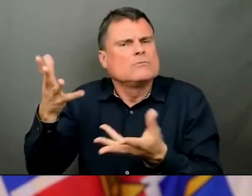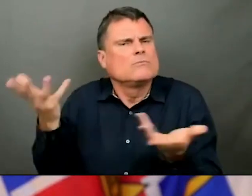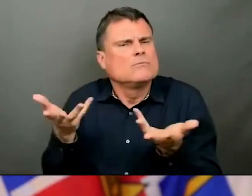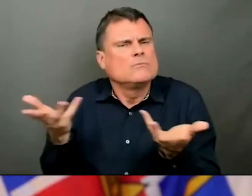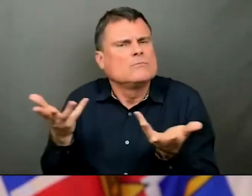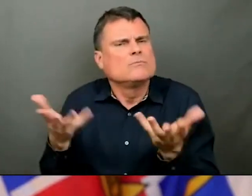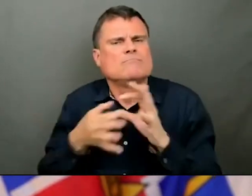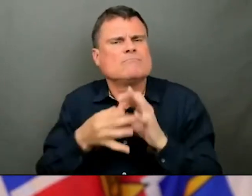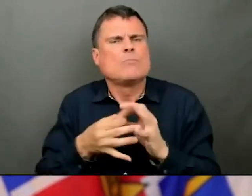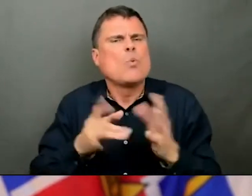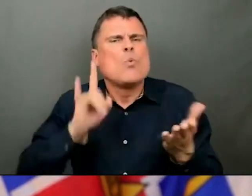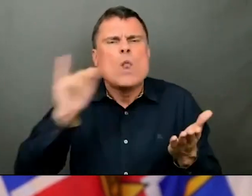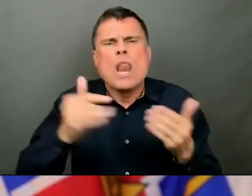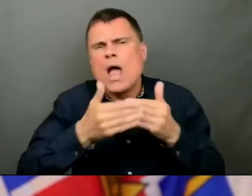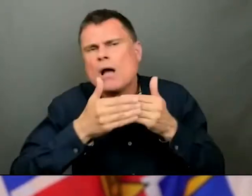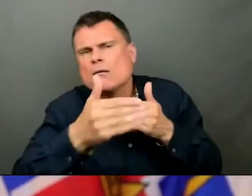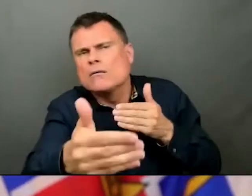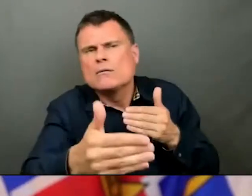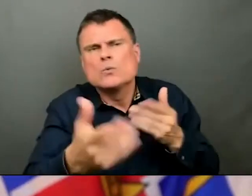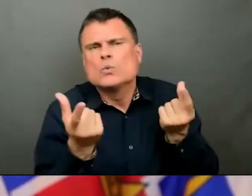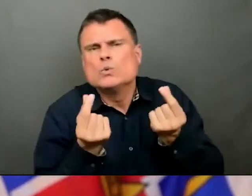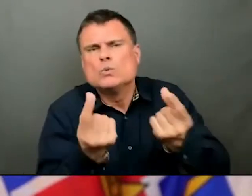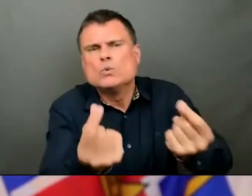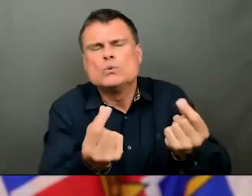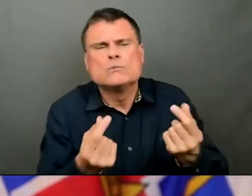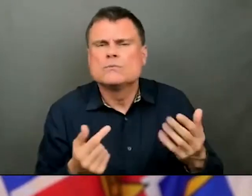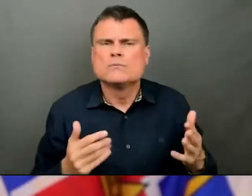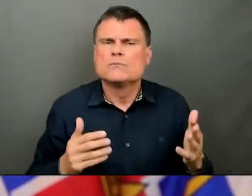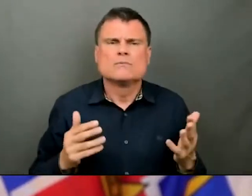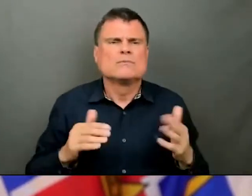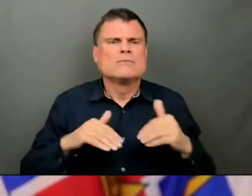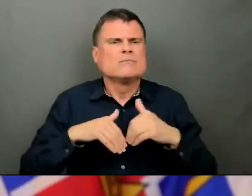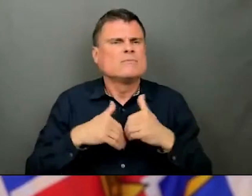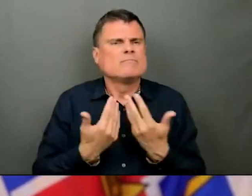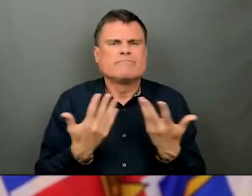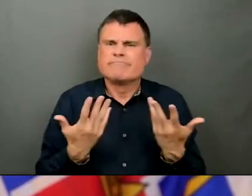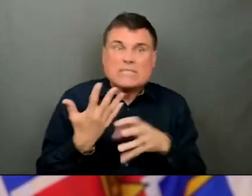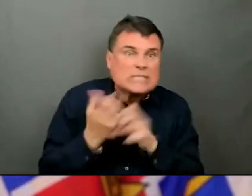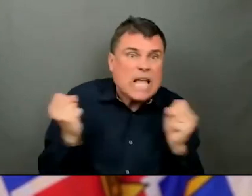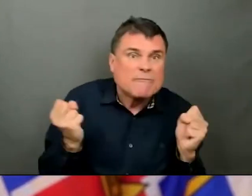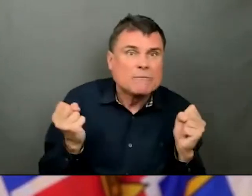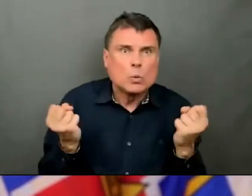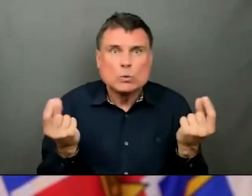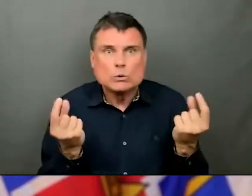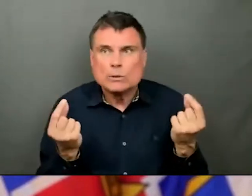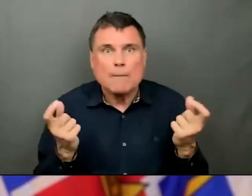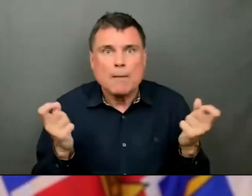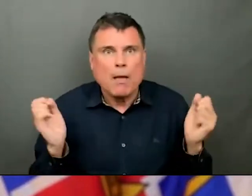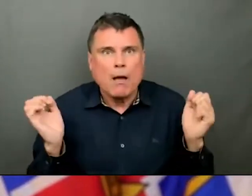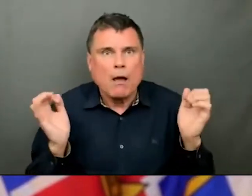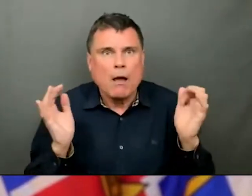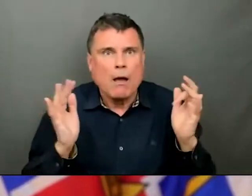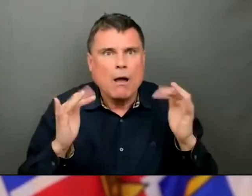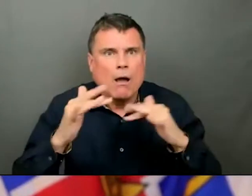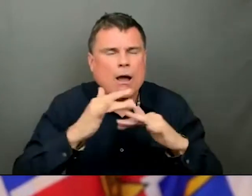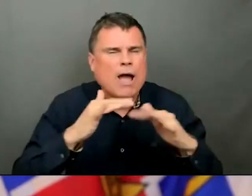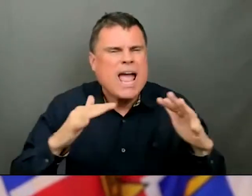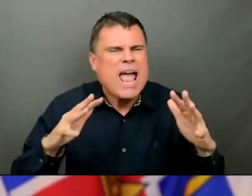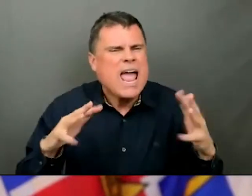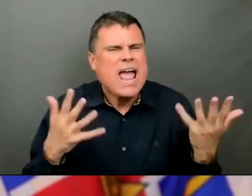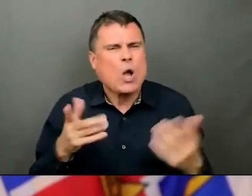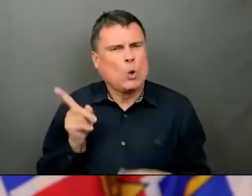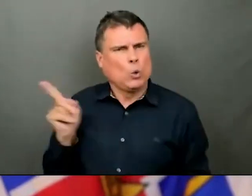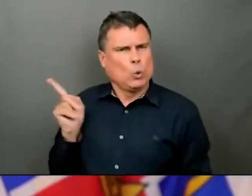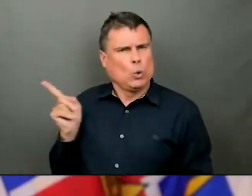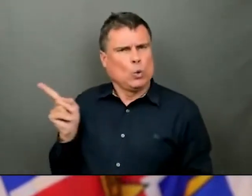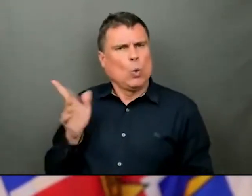this is going to work, how it's safe to unwrap ourselves, and what sort of communication plan will be part of that?